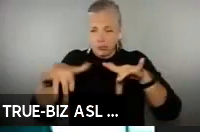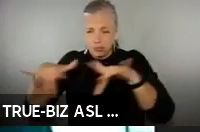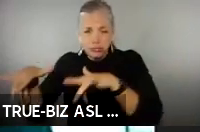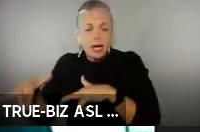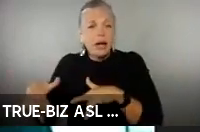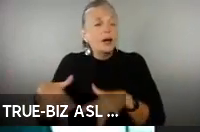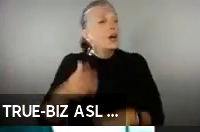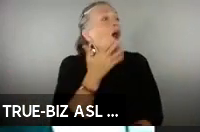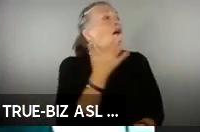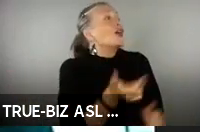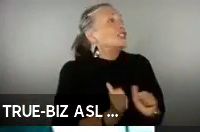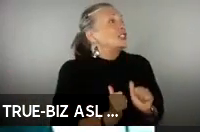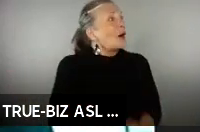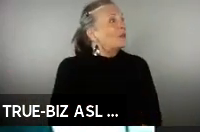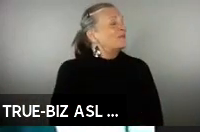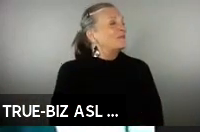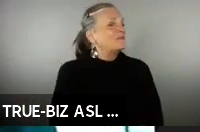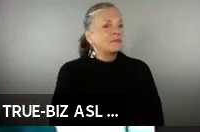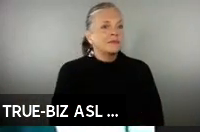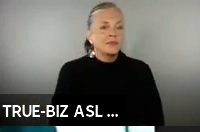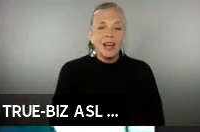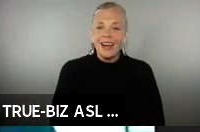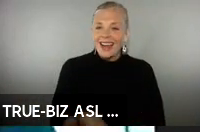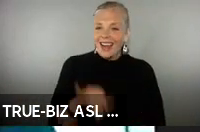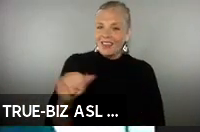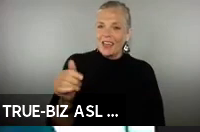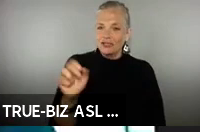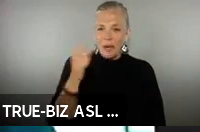Good show. That's Jamie for you.